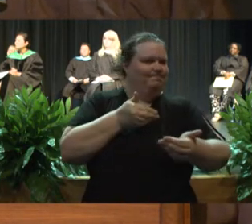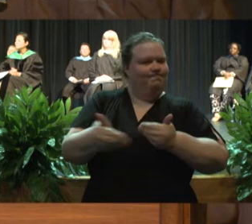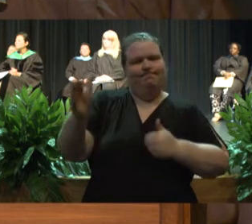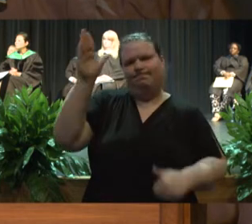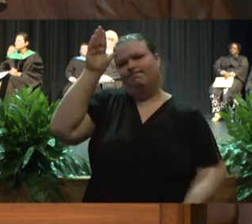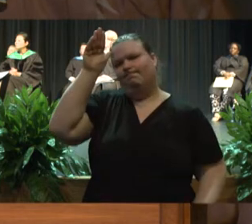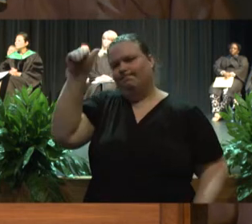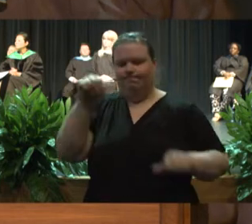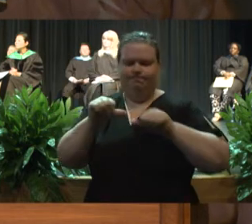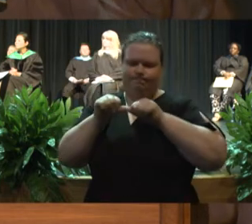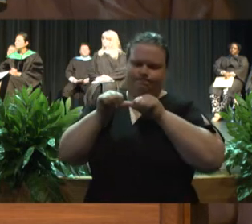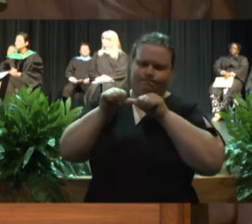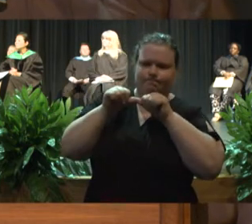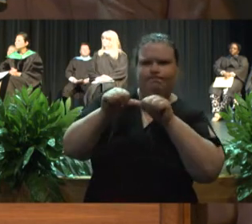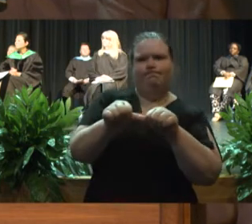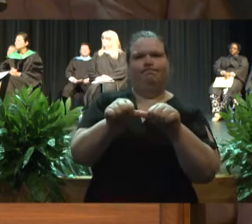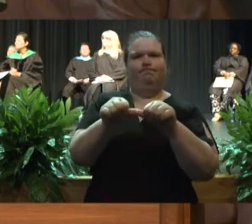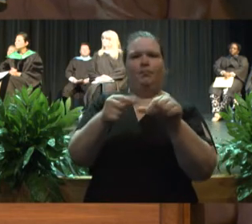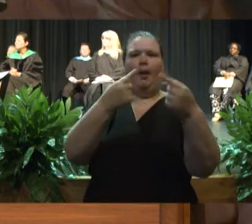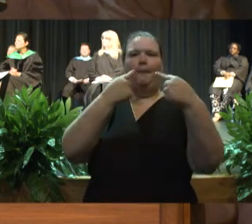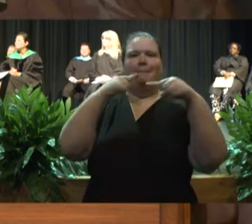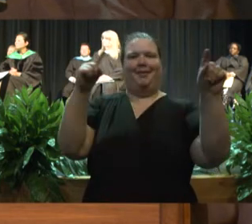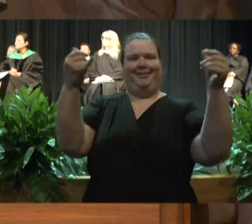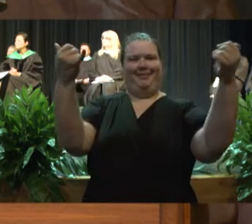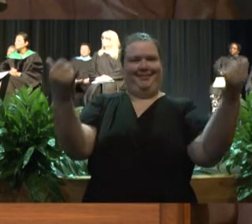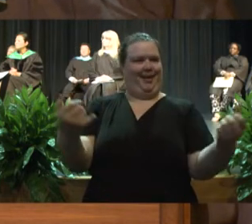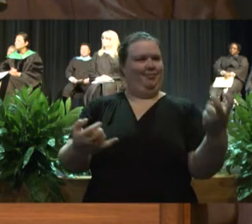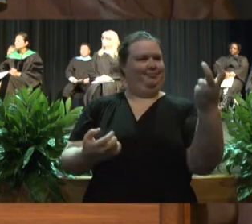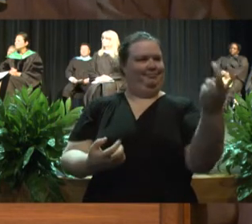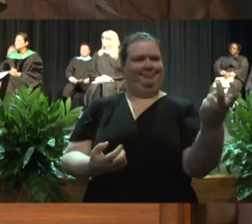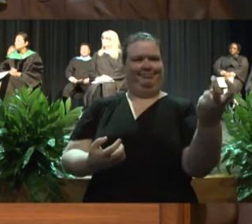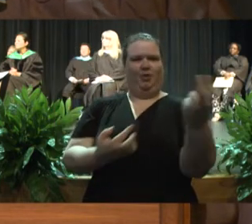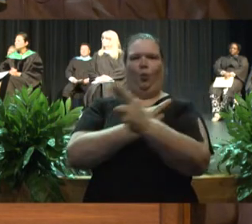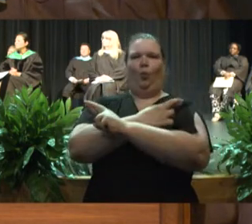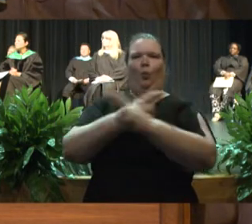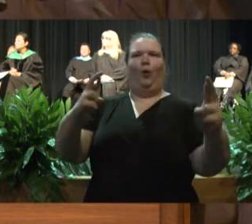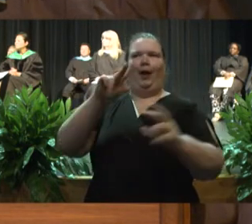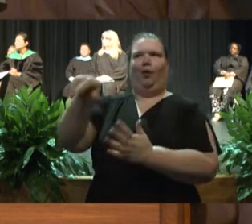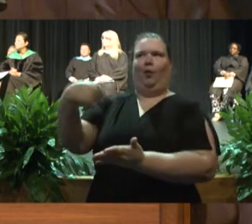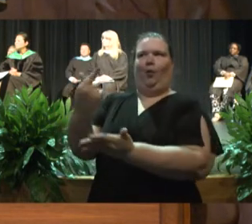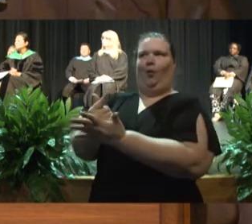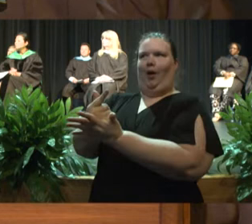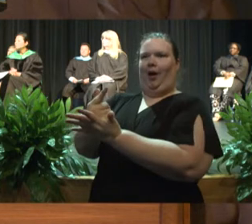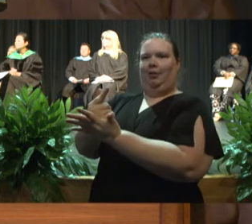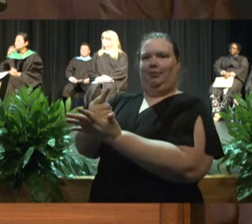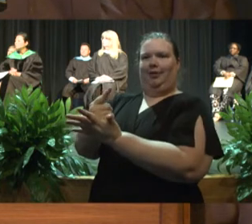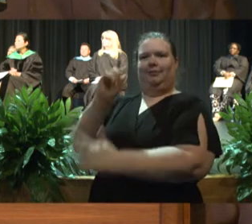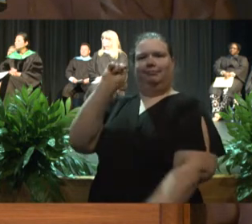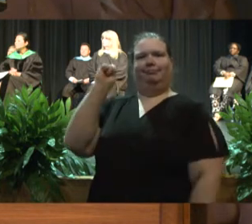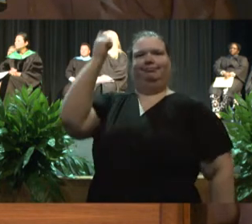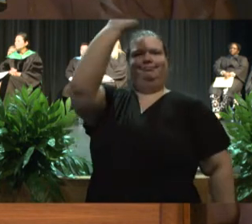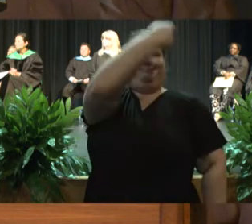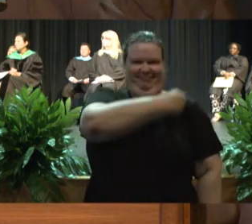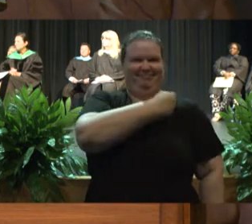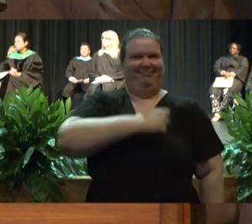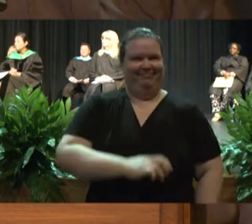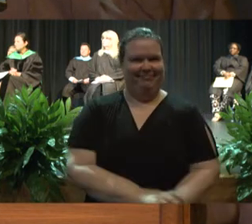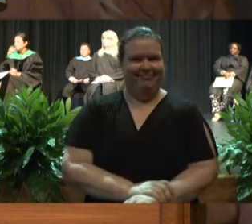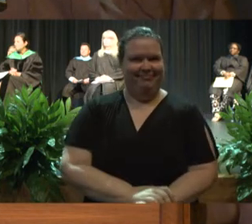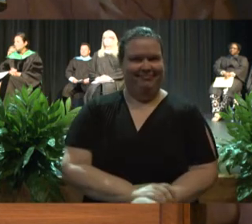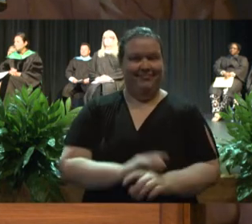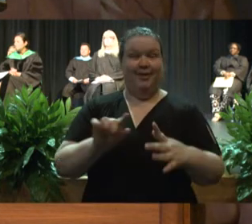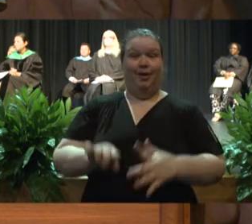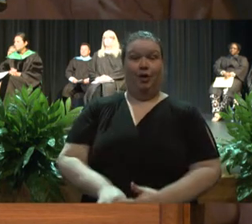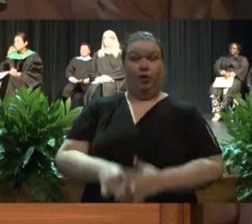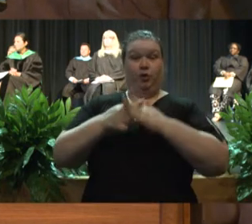and hustle has gotten you to the seat that you sit in this very day. You started the race and you